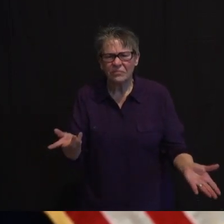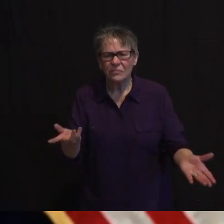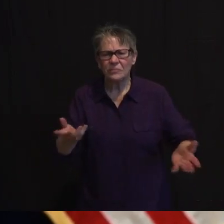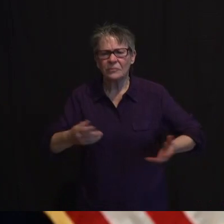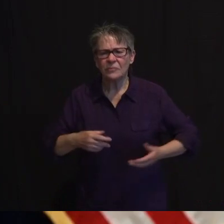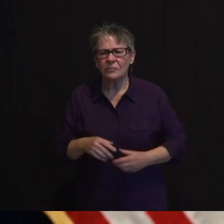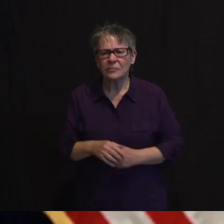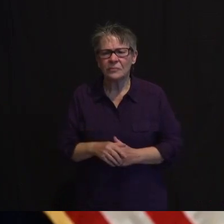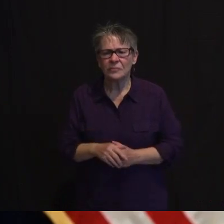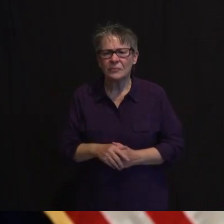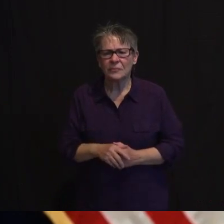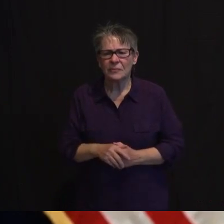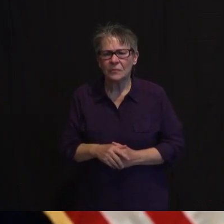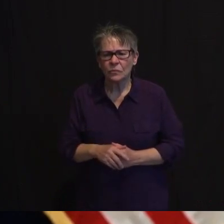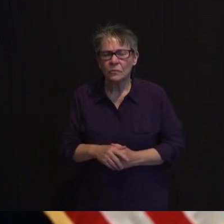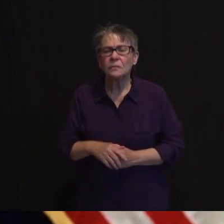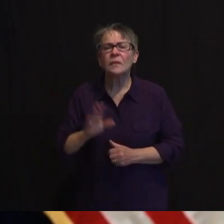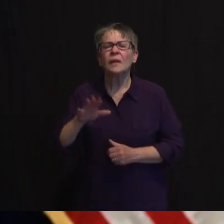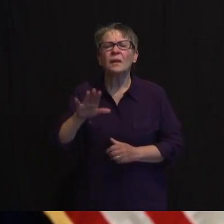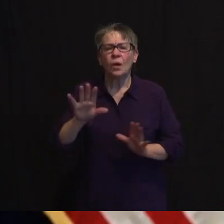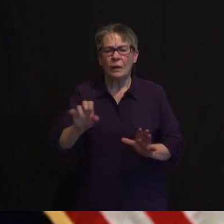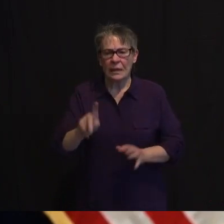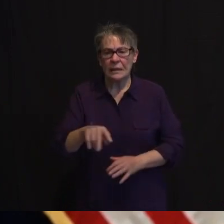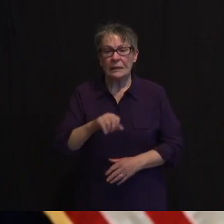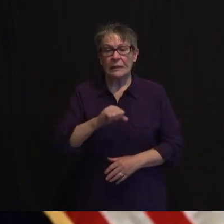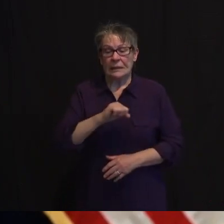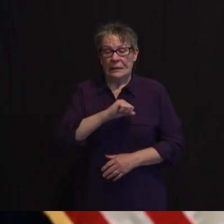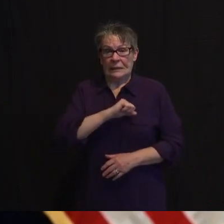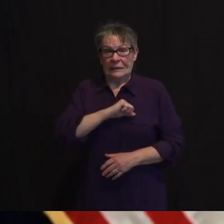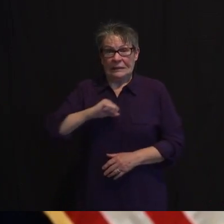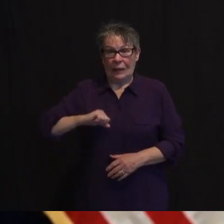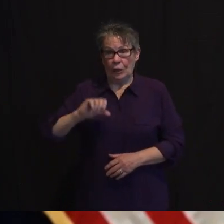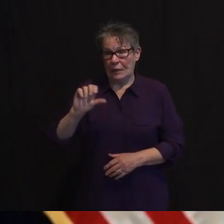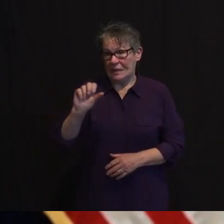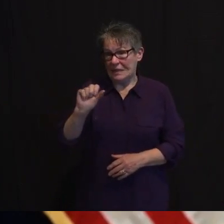as the titular head of the Democratic Party? Okay. The